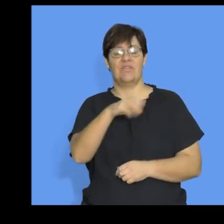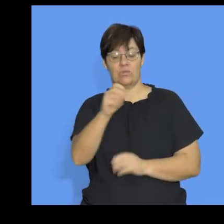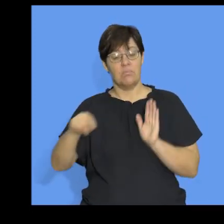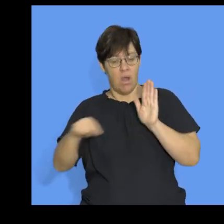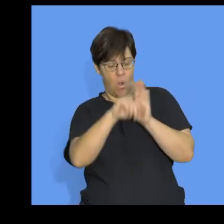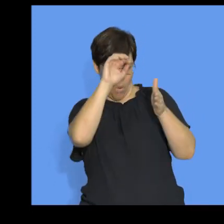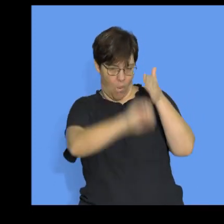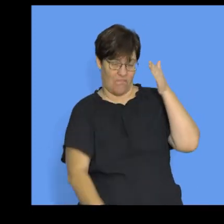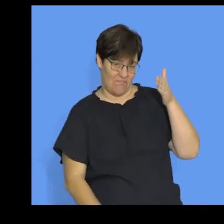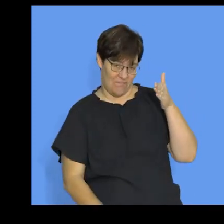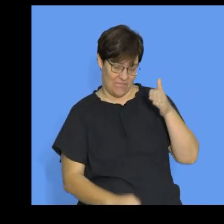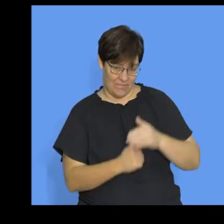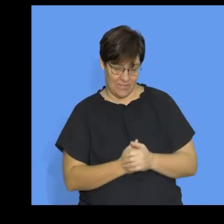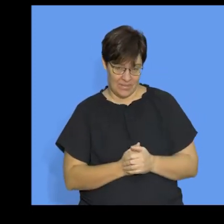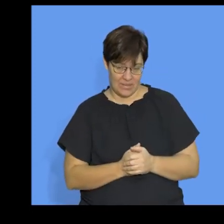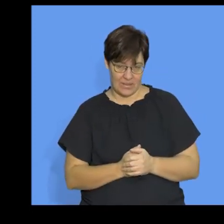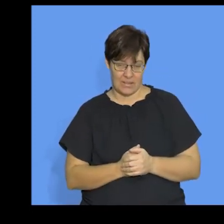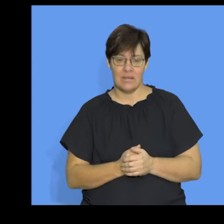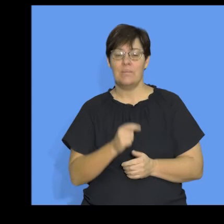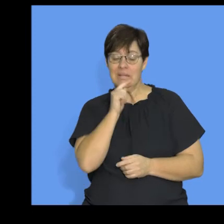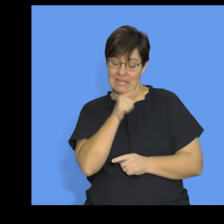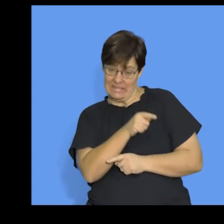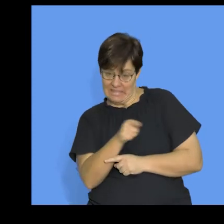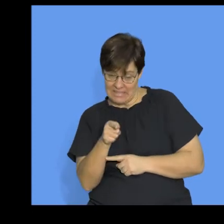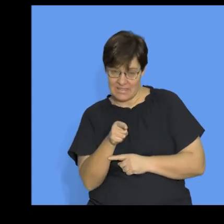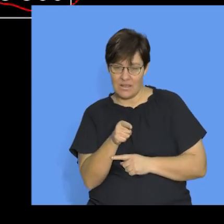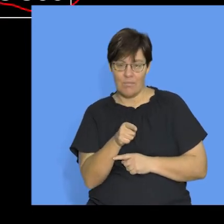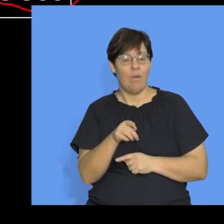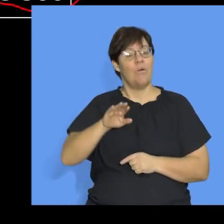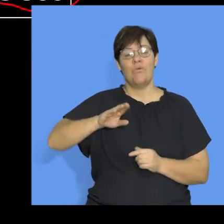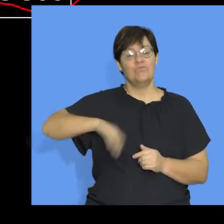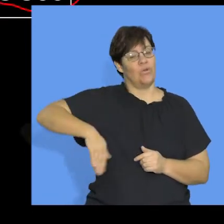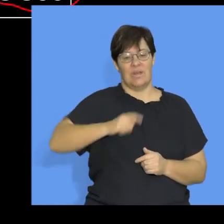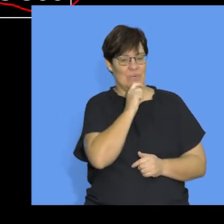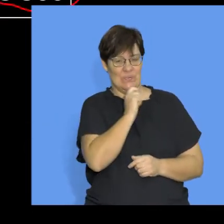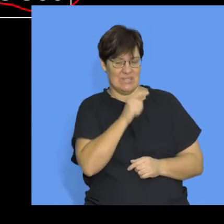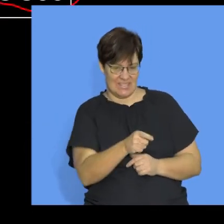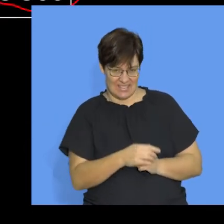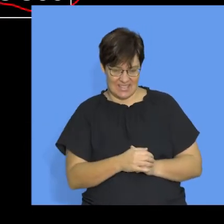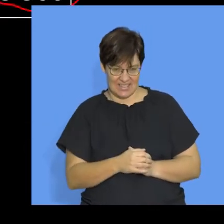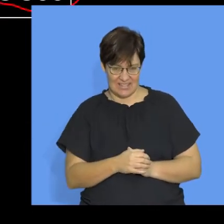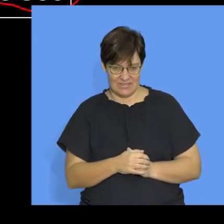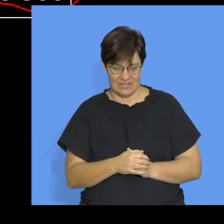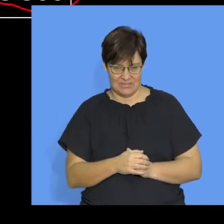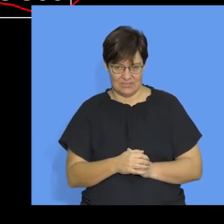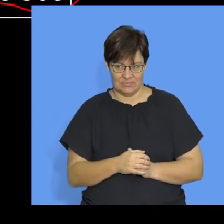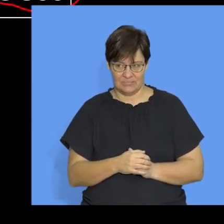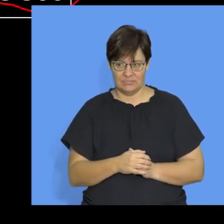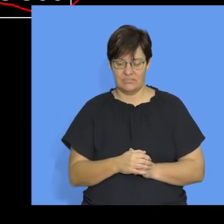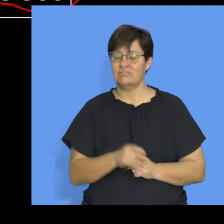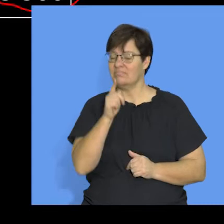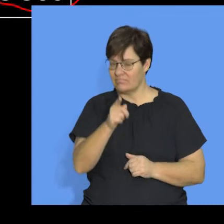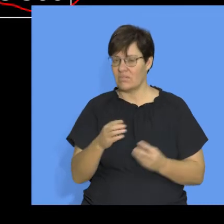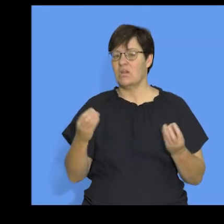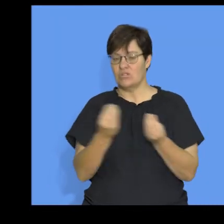the end of the year. That means these indirect materials, as you can clearly see, were not used. That's a stock